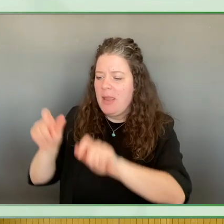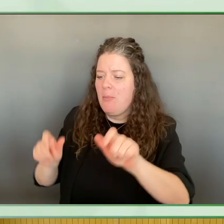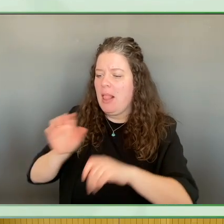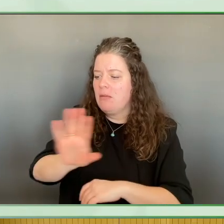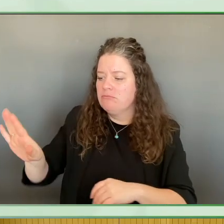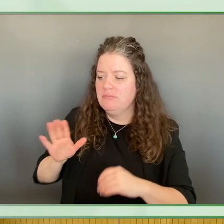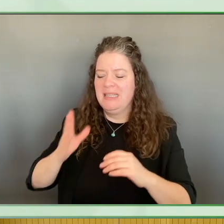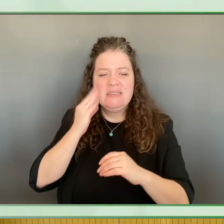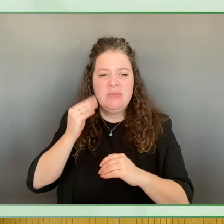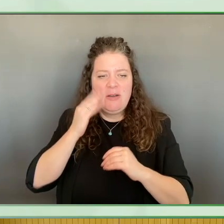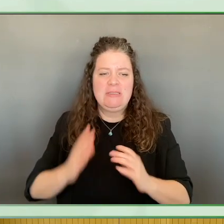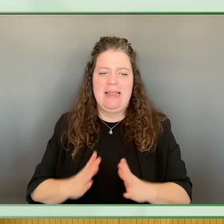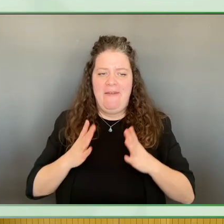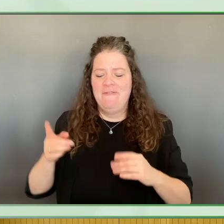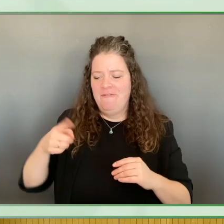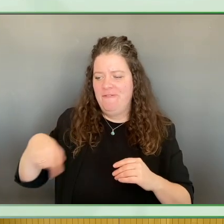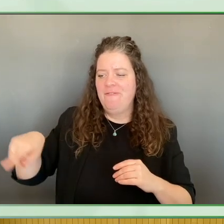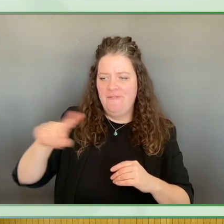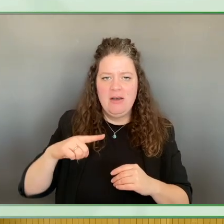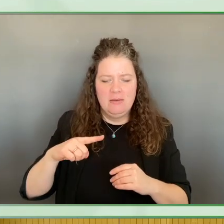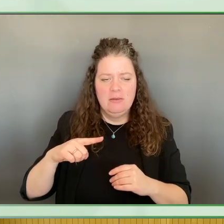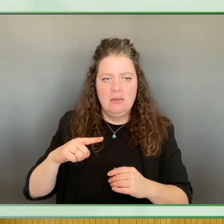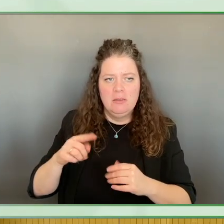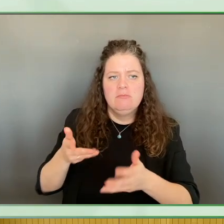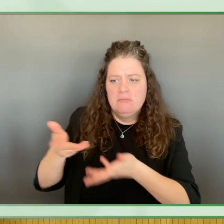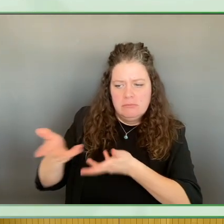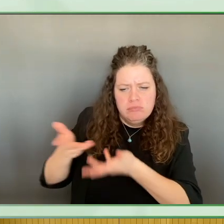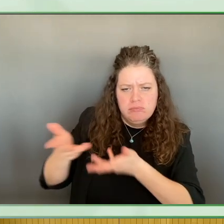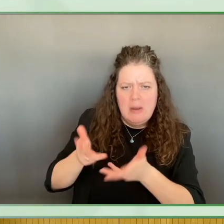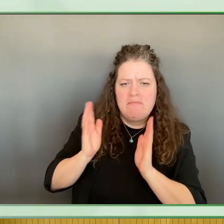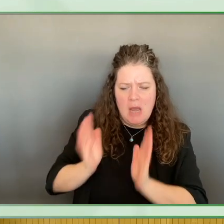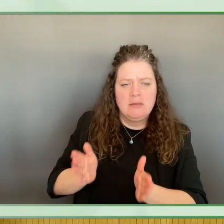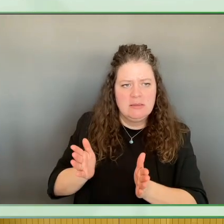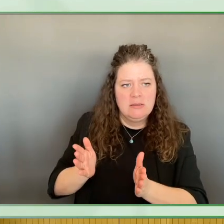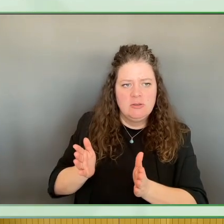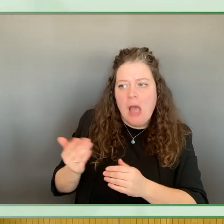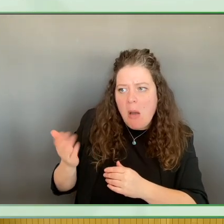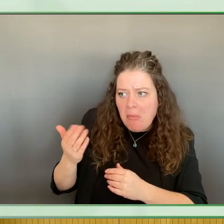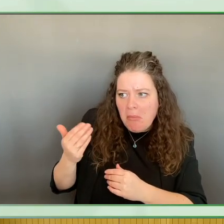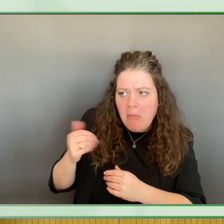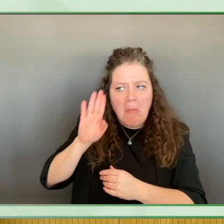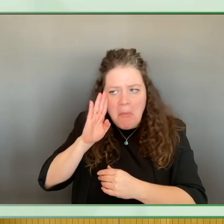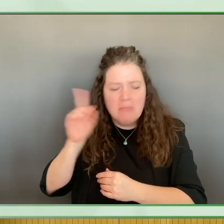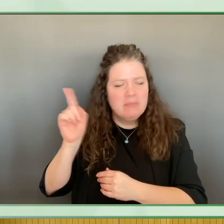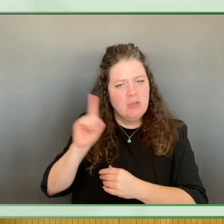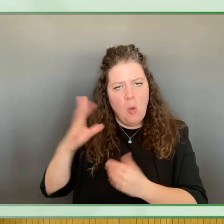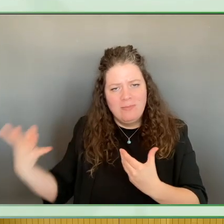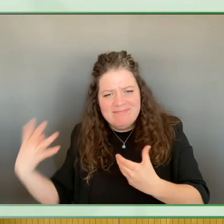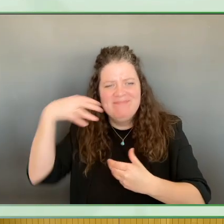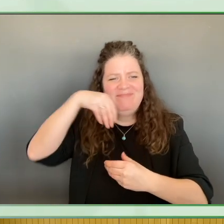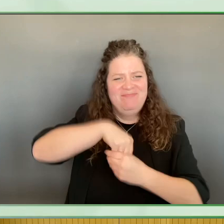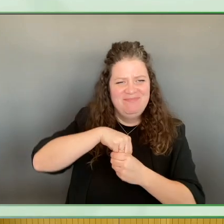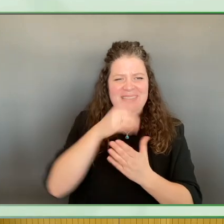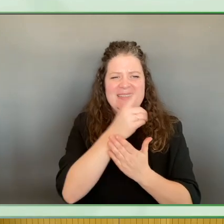users and take their inputs, but they have to be part of the design process and after that as well. Not